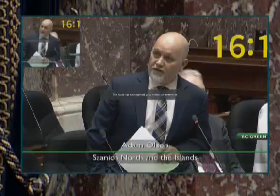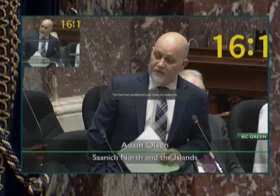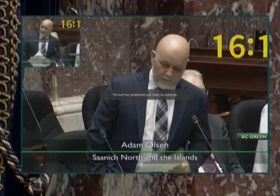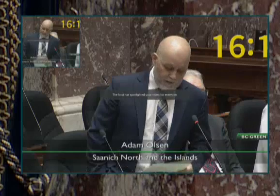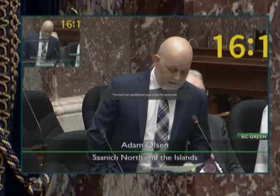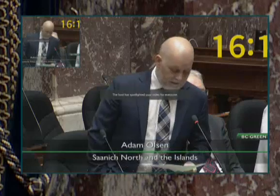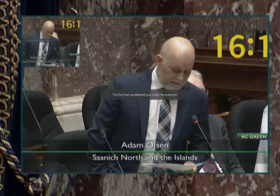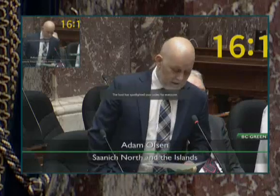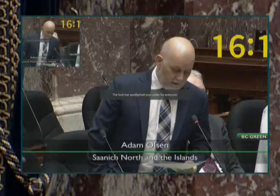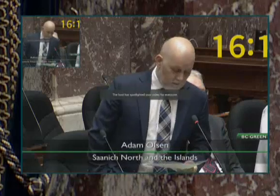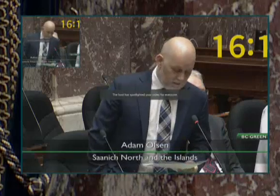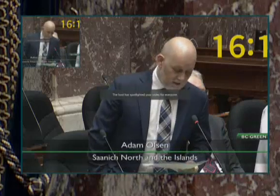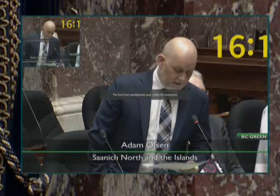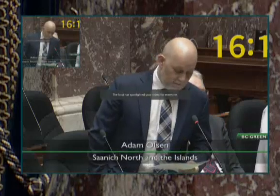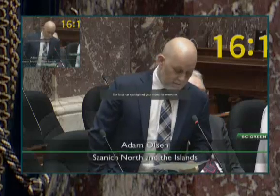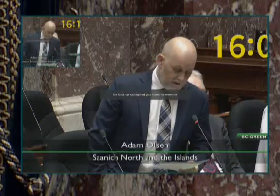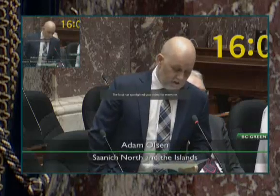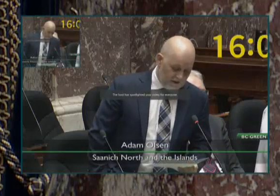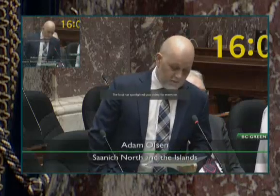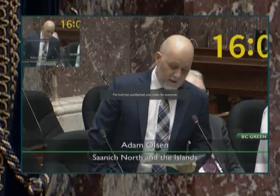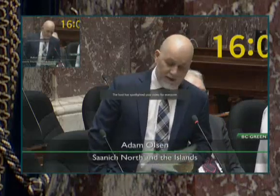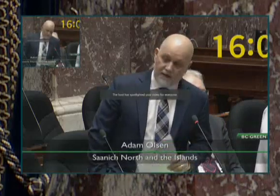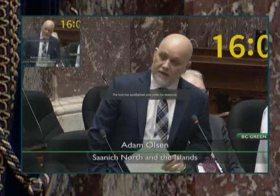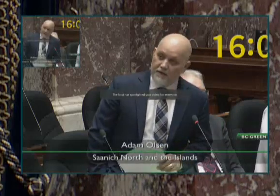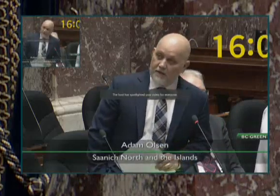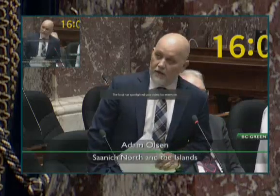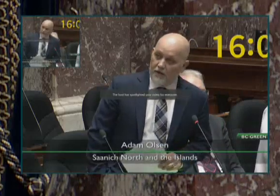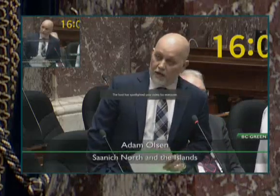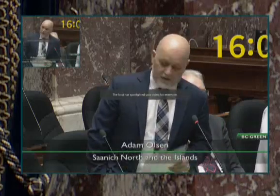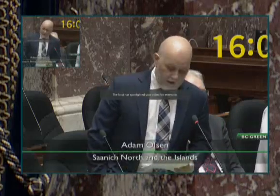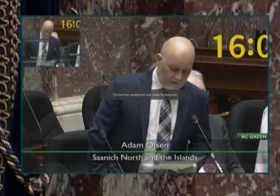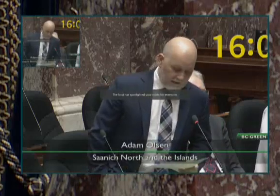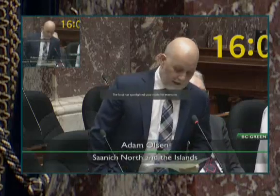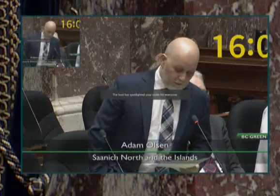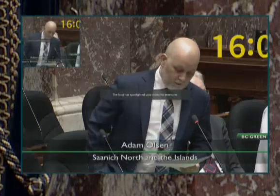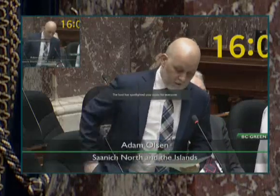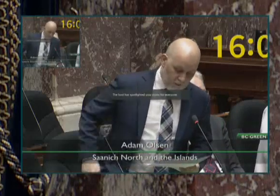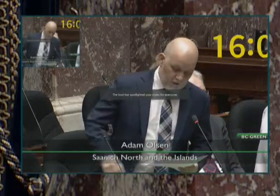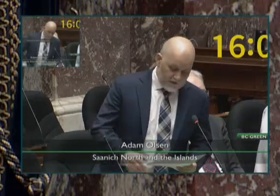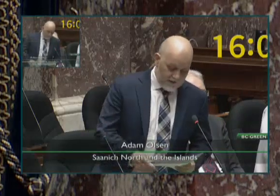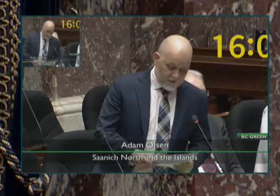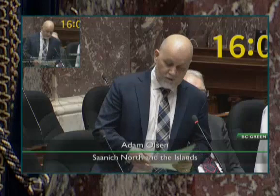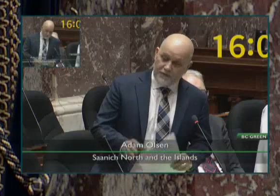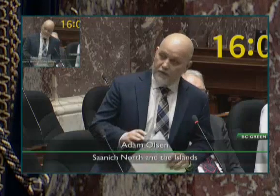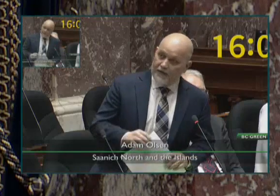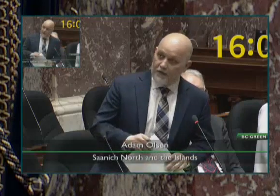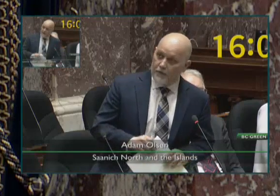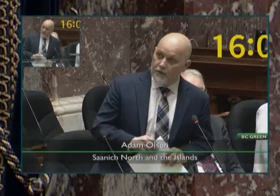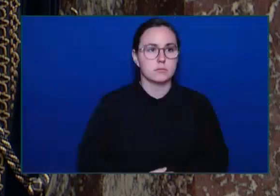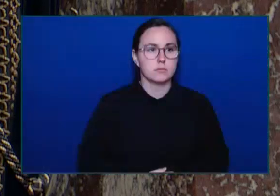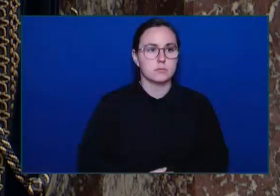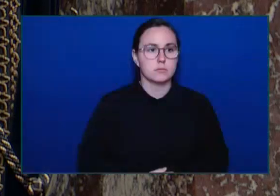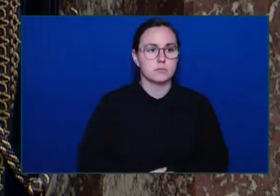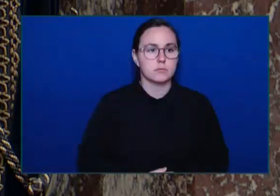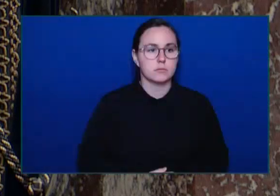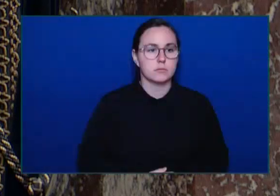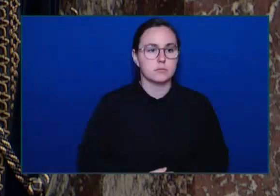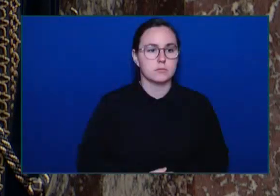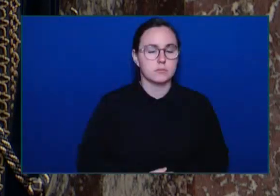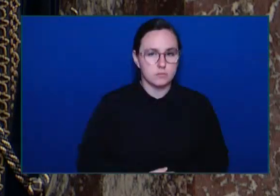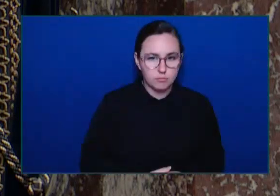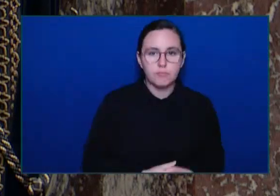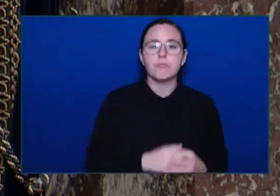reach of independent oversight. The RCMP are not directly accountable to the communities they serve. They're accountable to